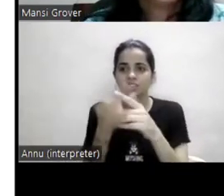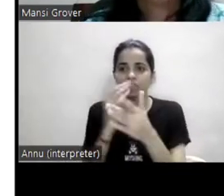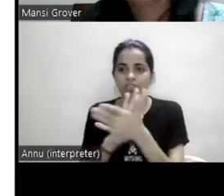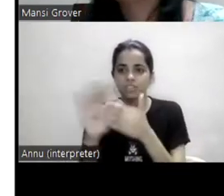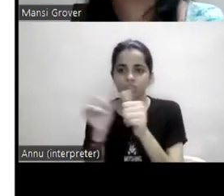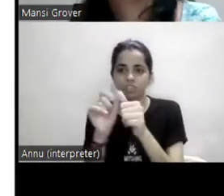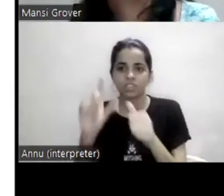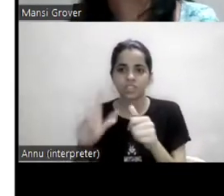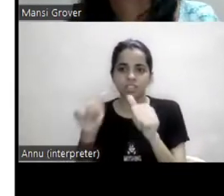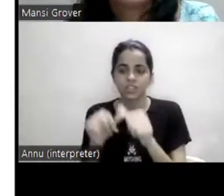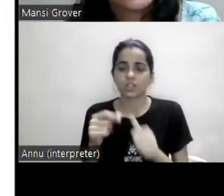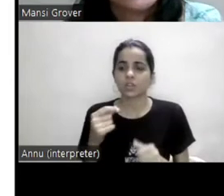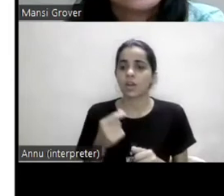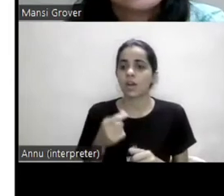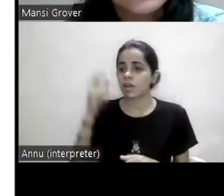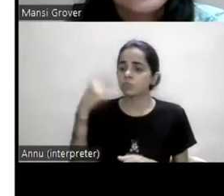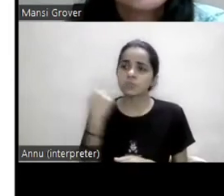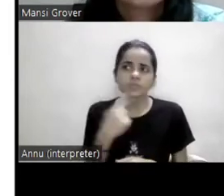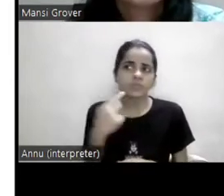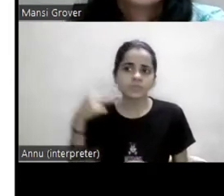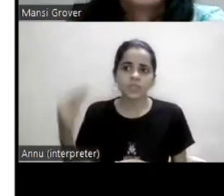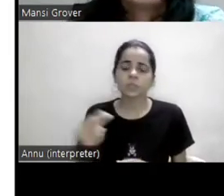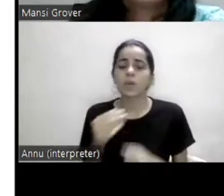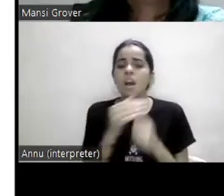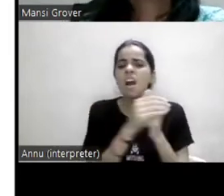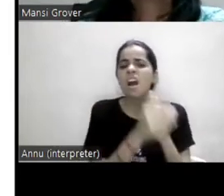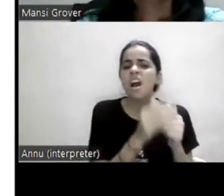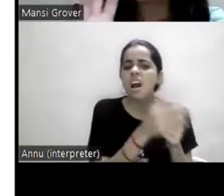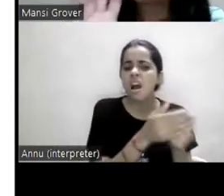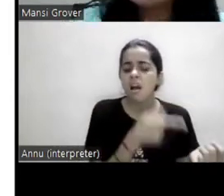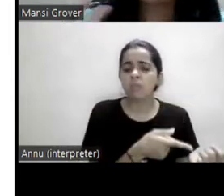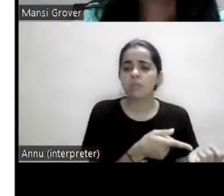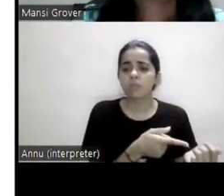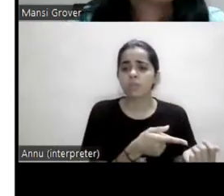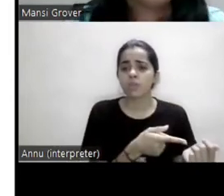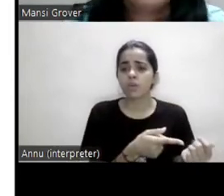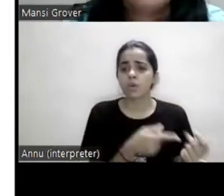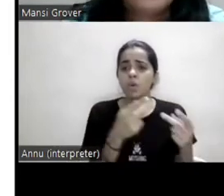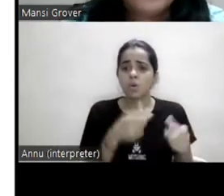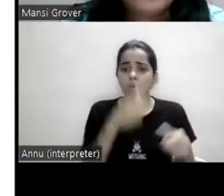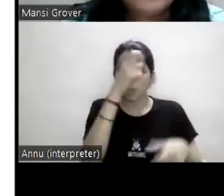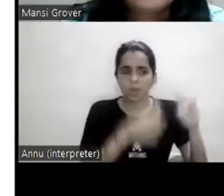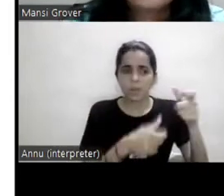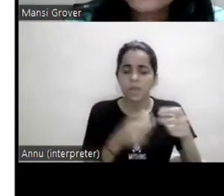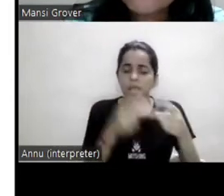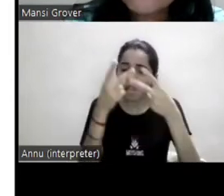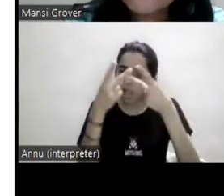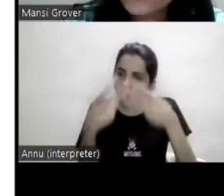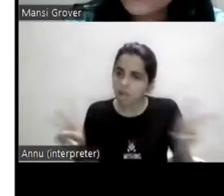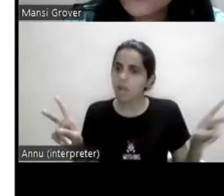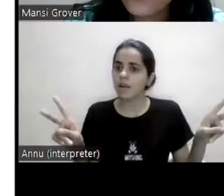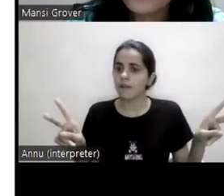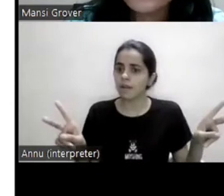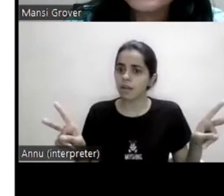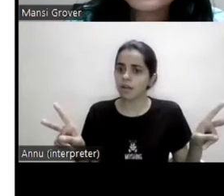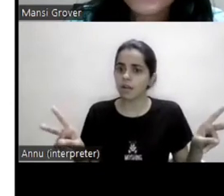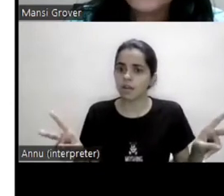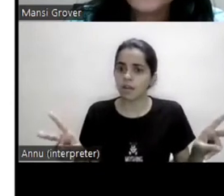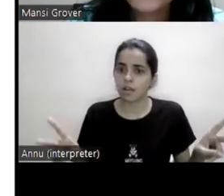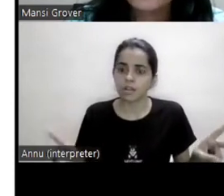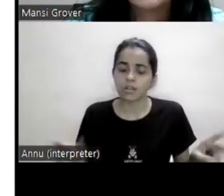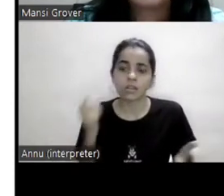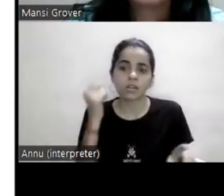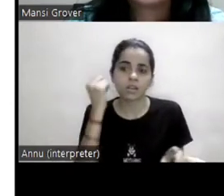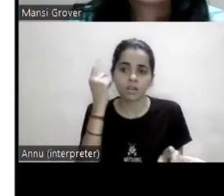Somebody who is very innocent and who is different from you. So the fact that you cannot understand,